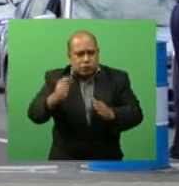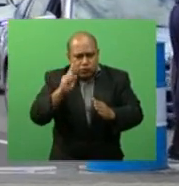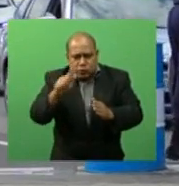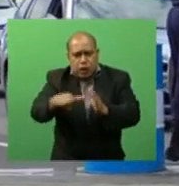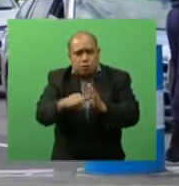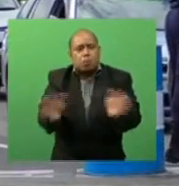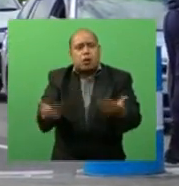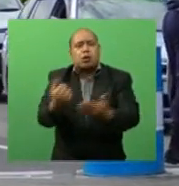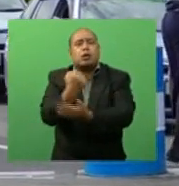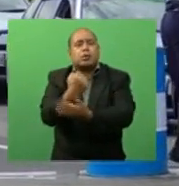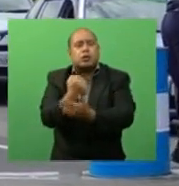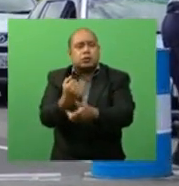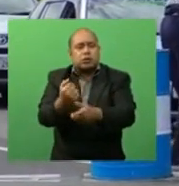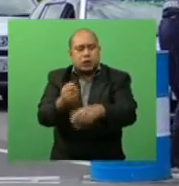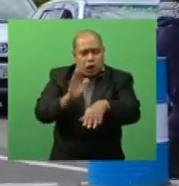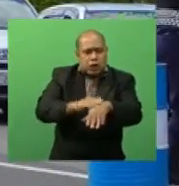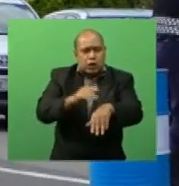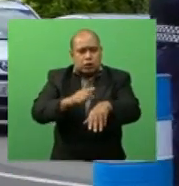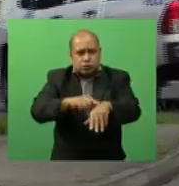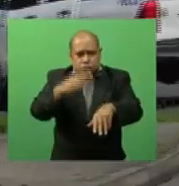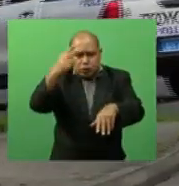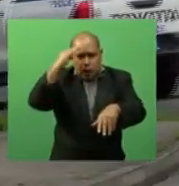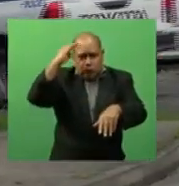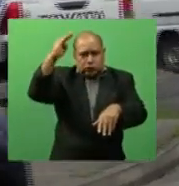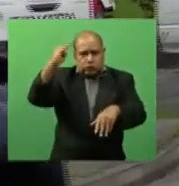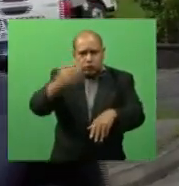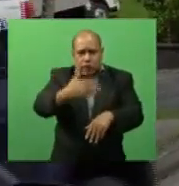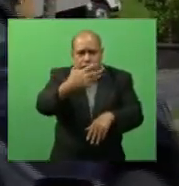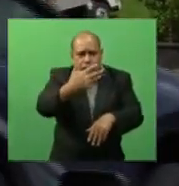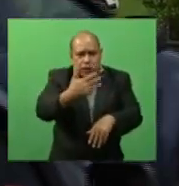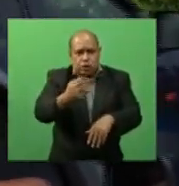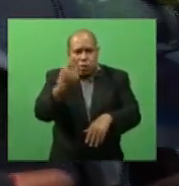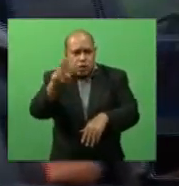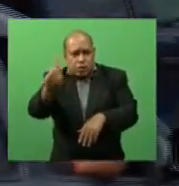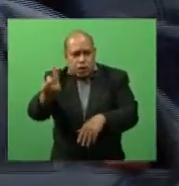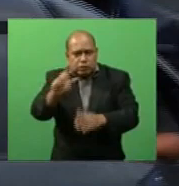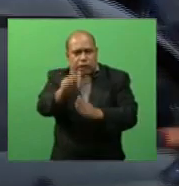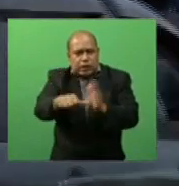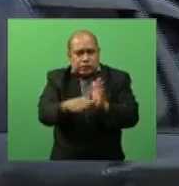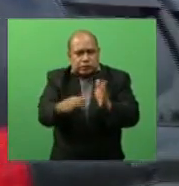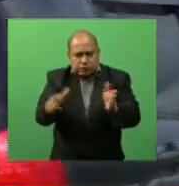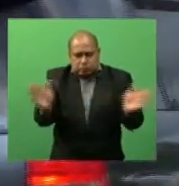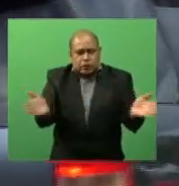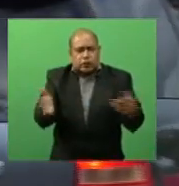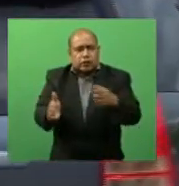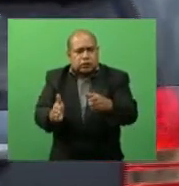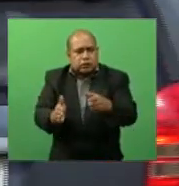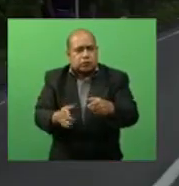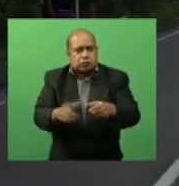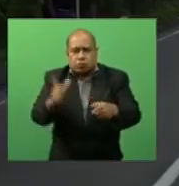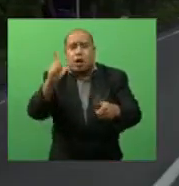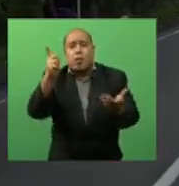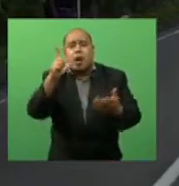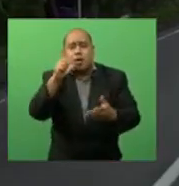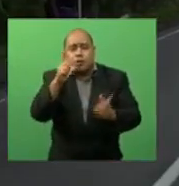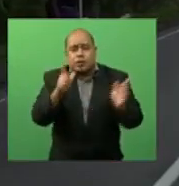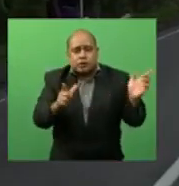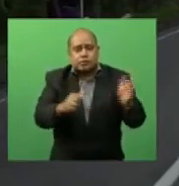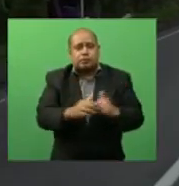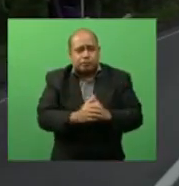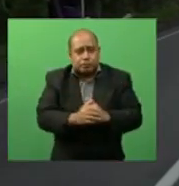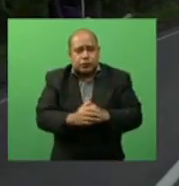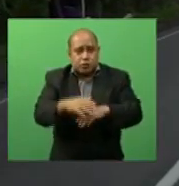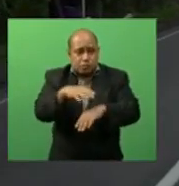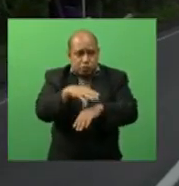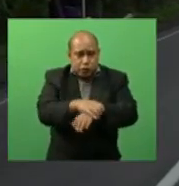aged 19 and 21 years in Vicinda. Police Commissioner Brigadier General Sithiven Ingilio says it is never easy to